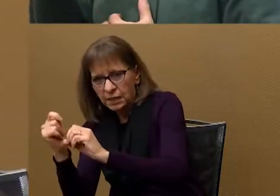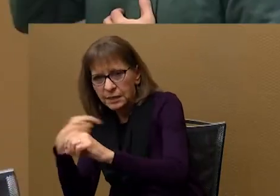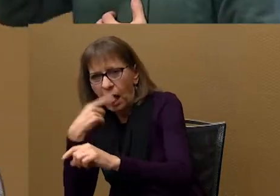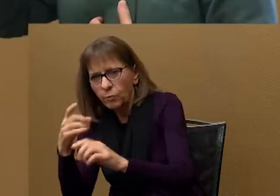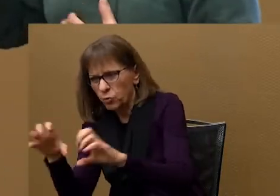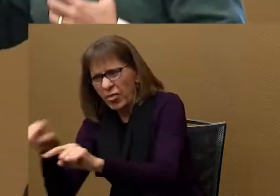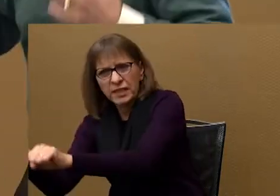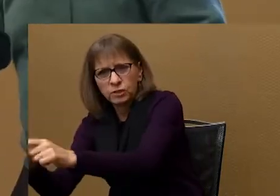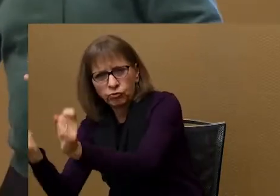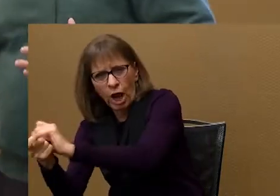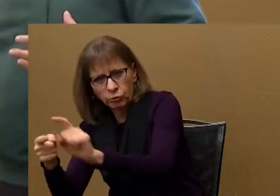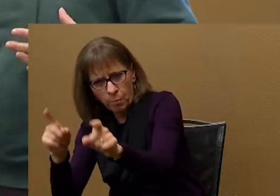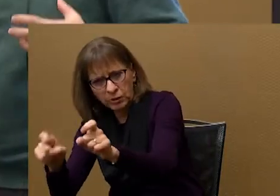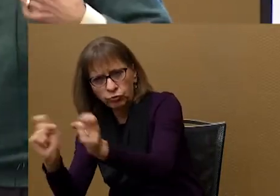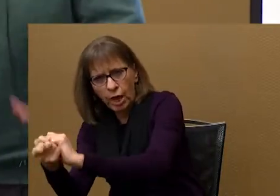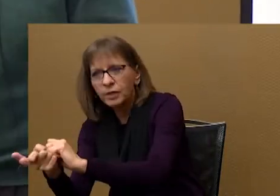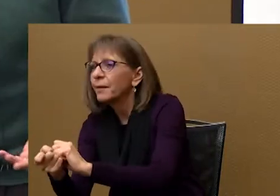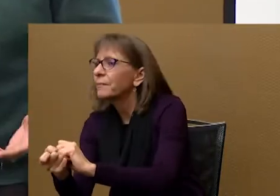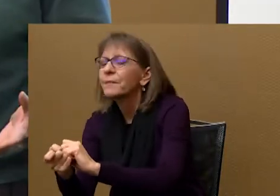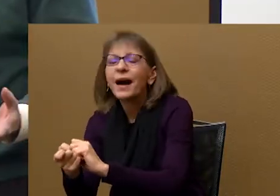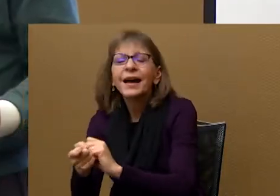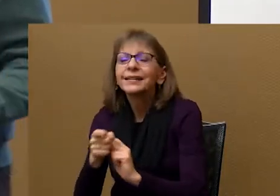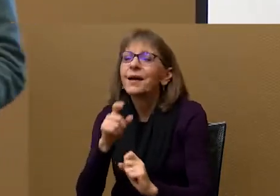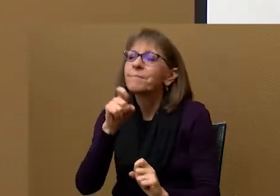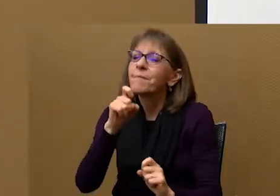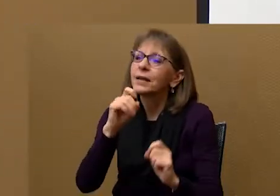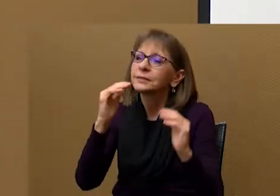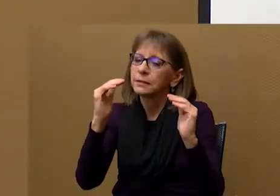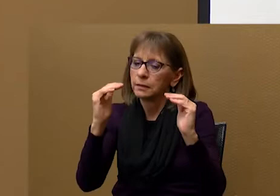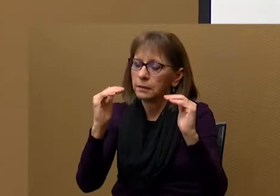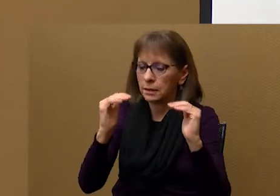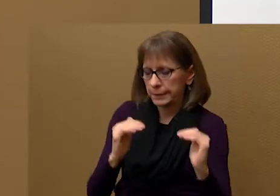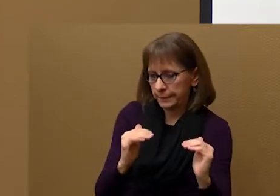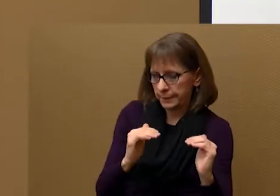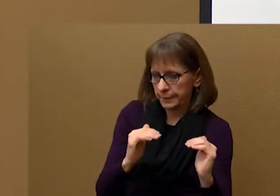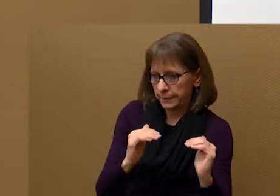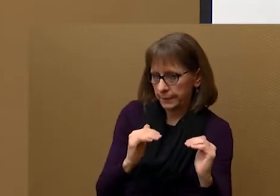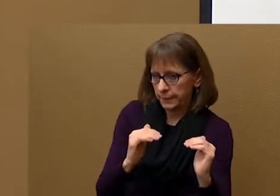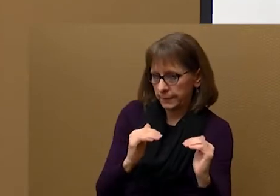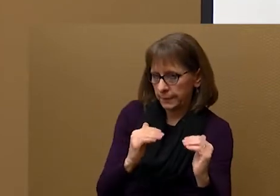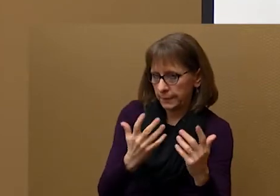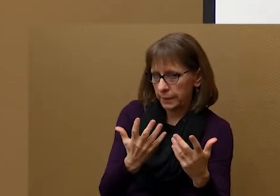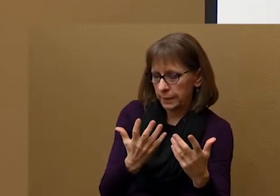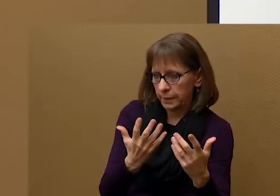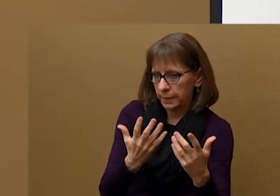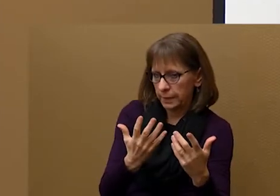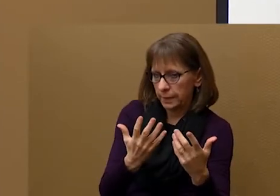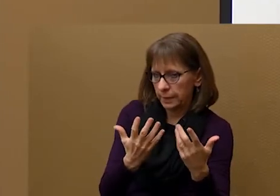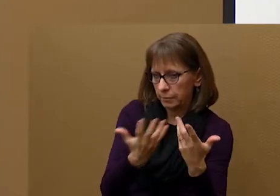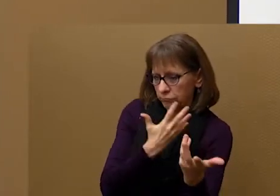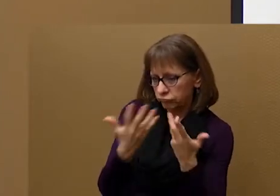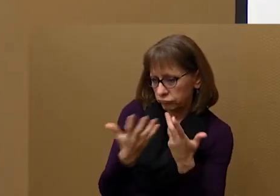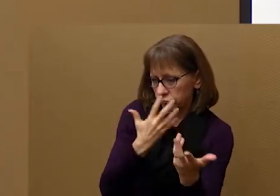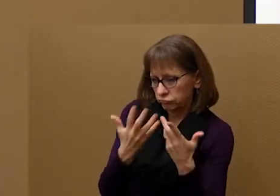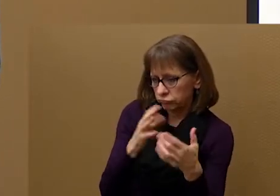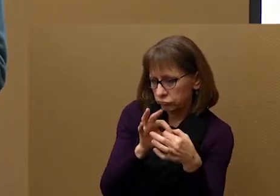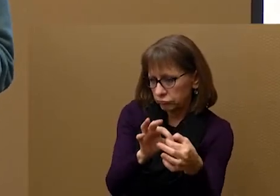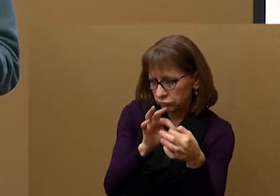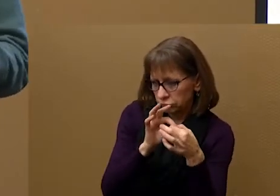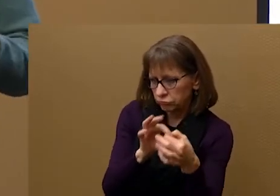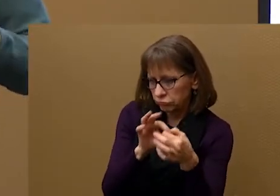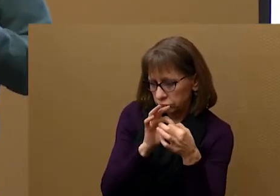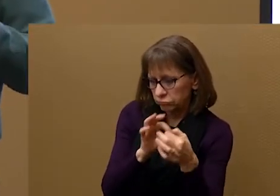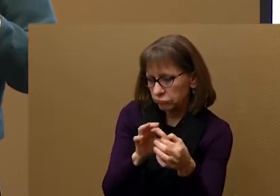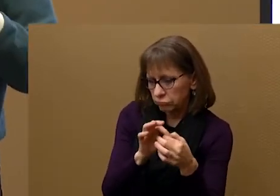be one up, fix it, tell them to do something. But the therapeutic strategy is all about being one down,